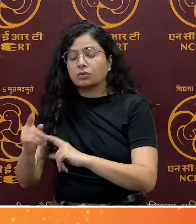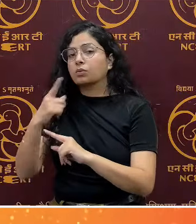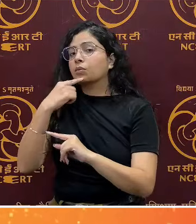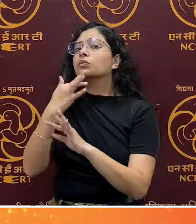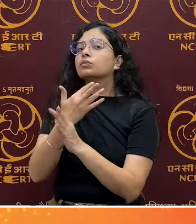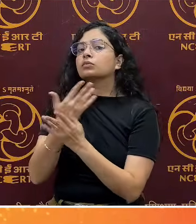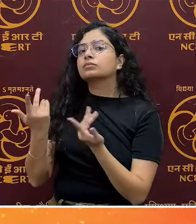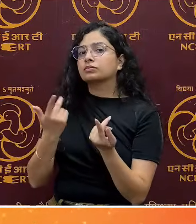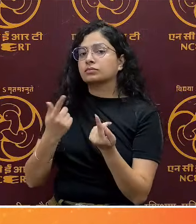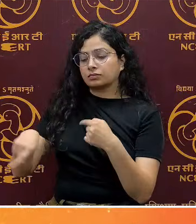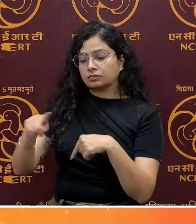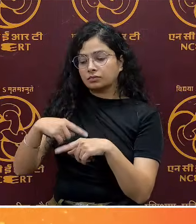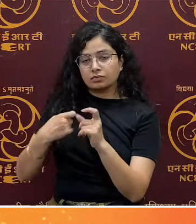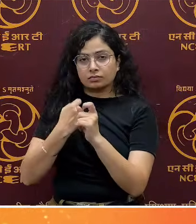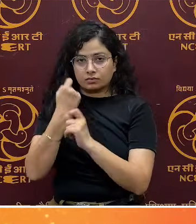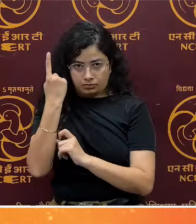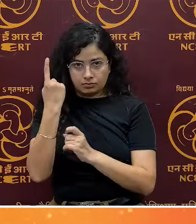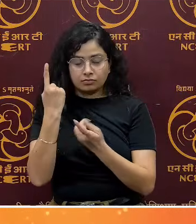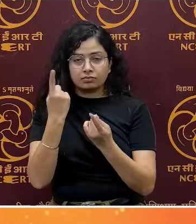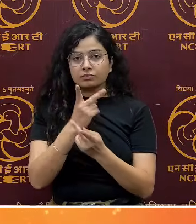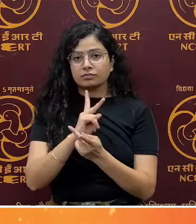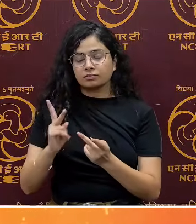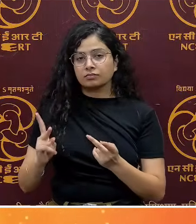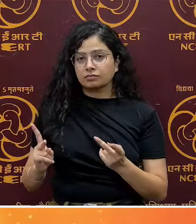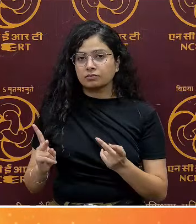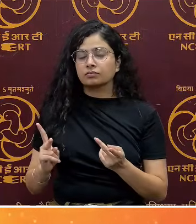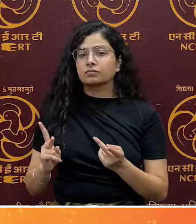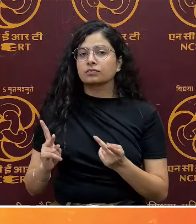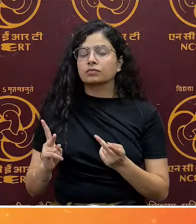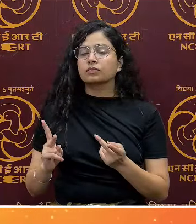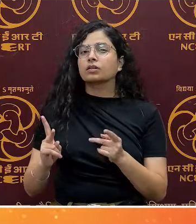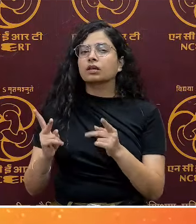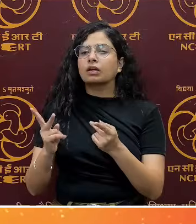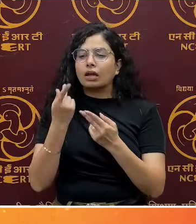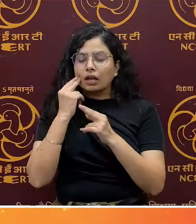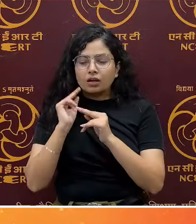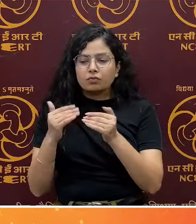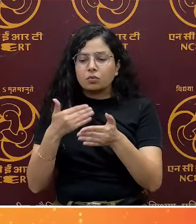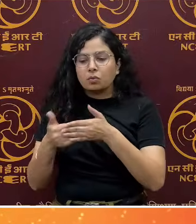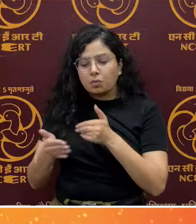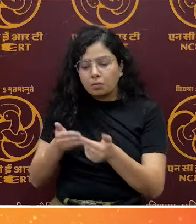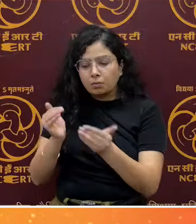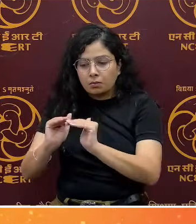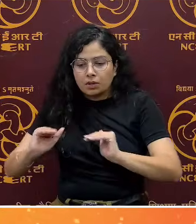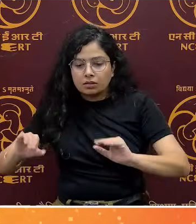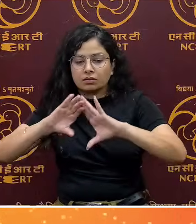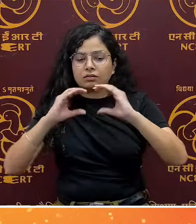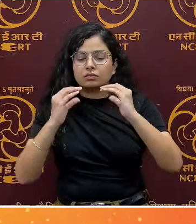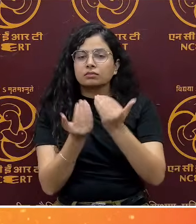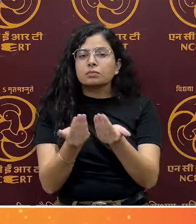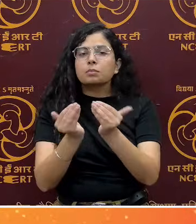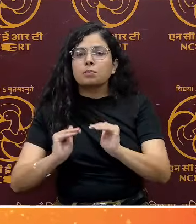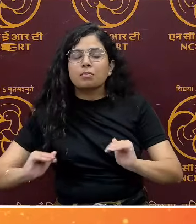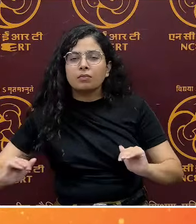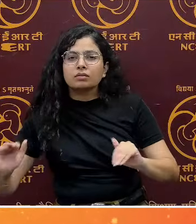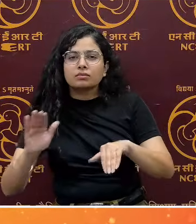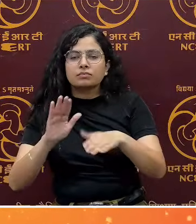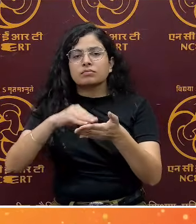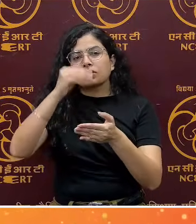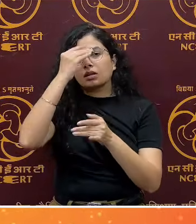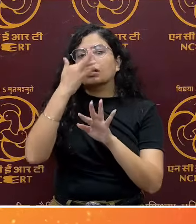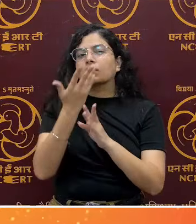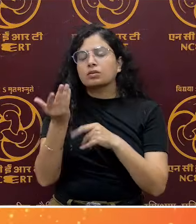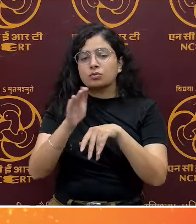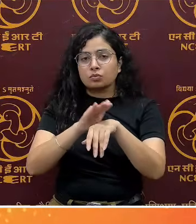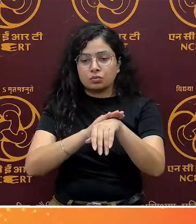who can understand very on a slow pace in a classroom. There is a diverse set of learners in our class,